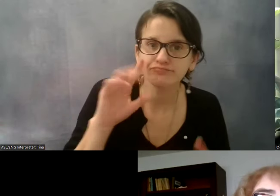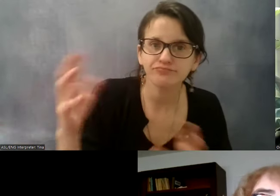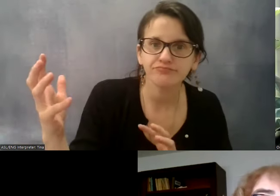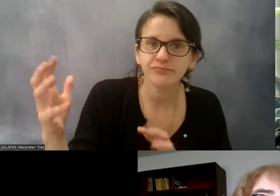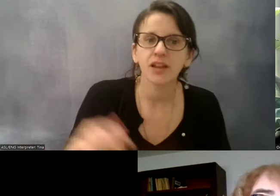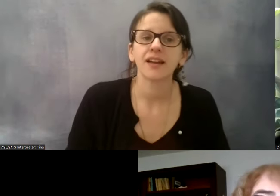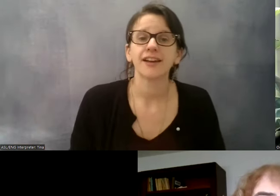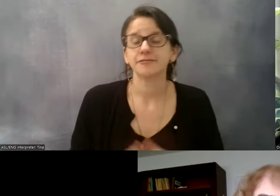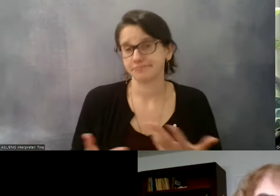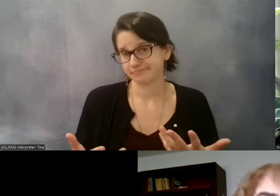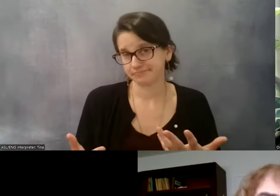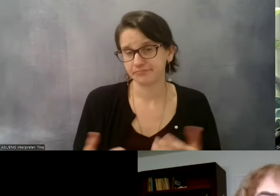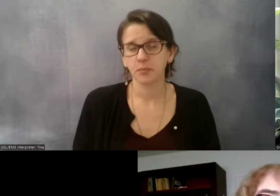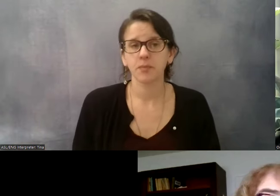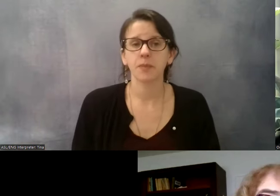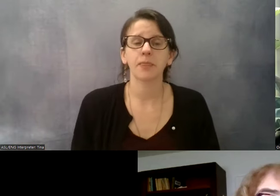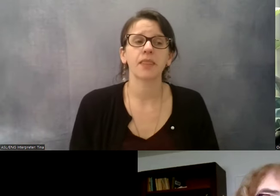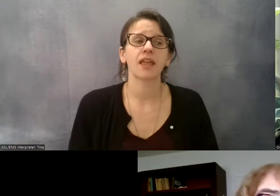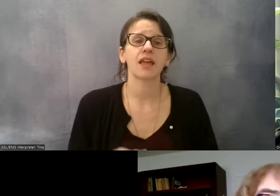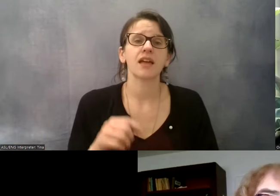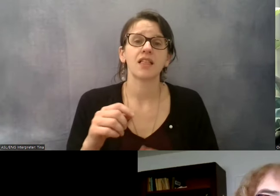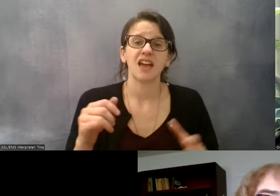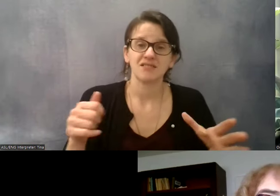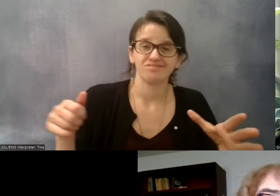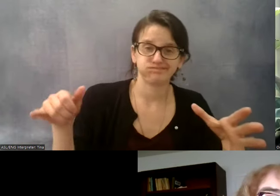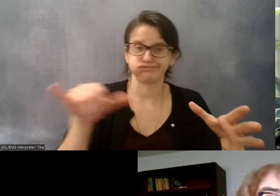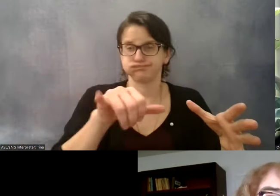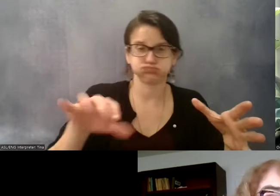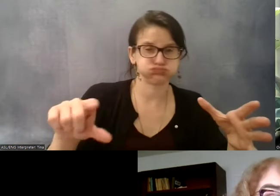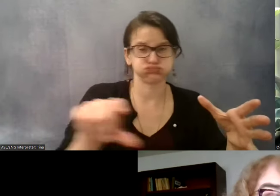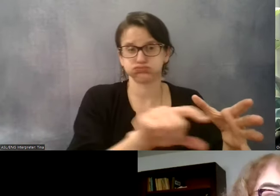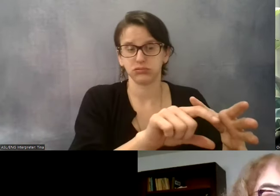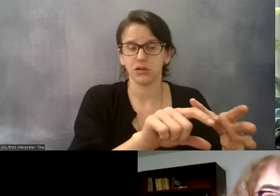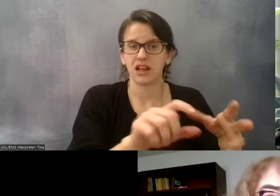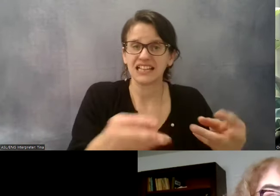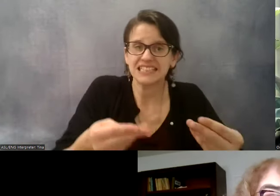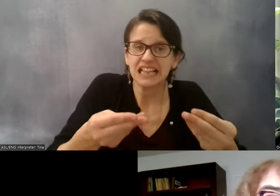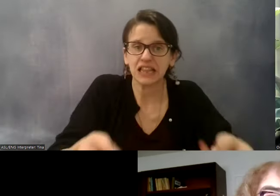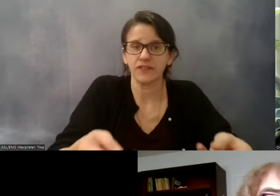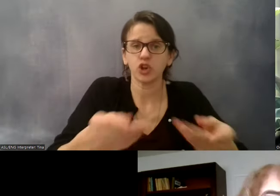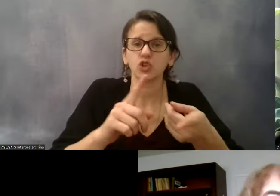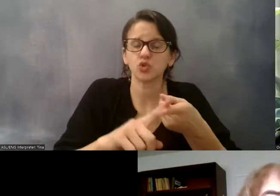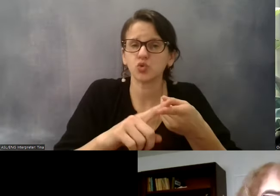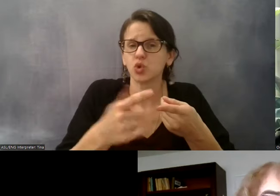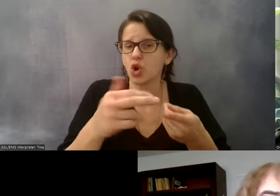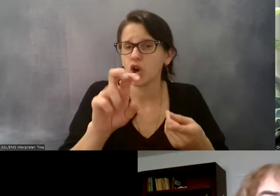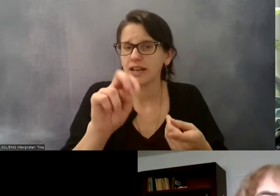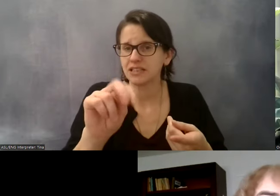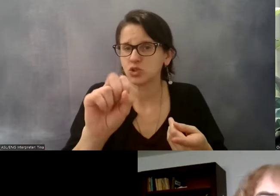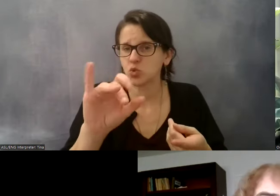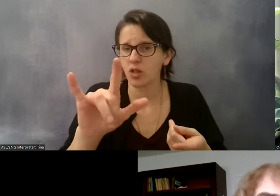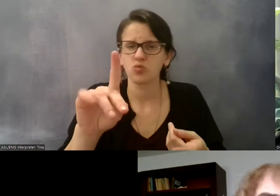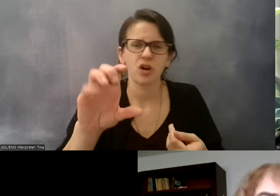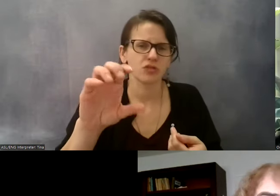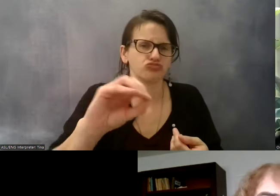is deliver to your garden soil 100% organic matter. Now, the normal